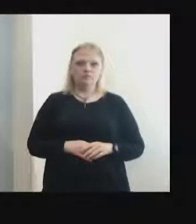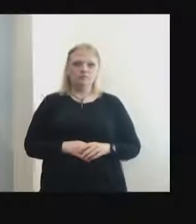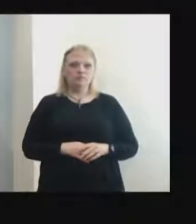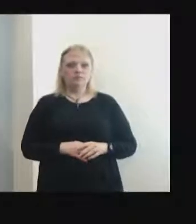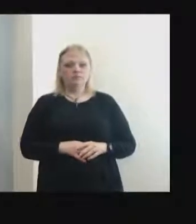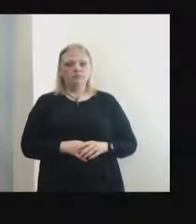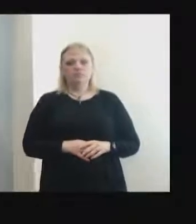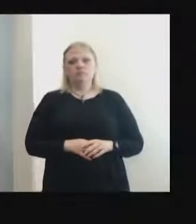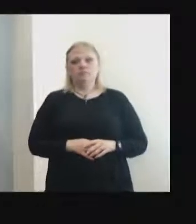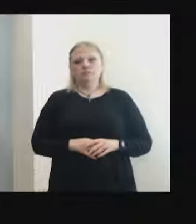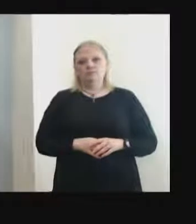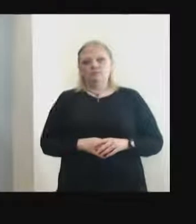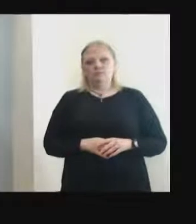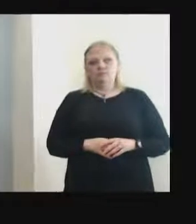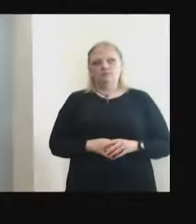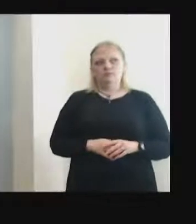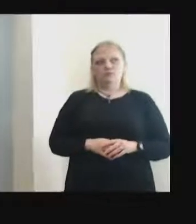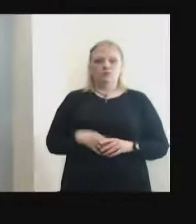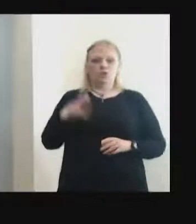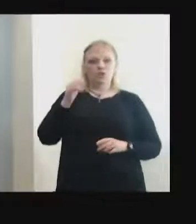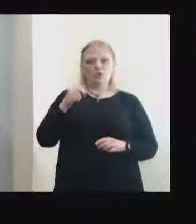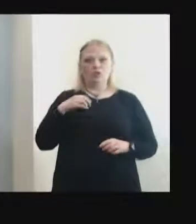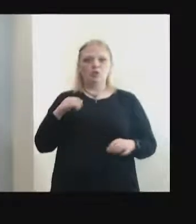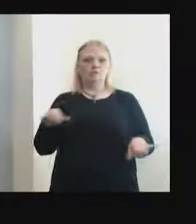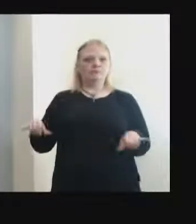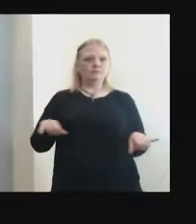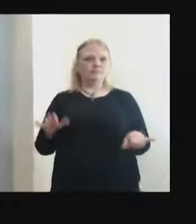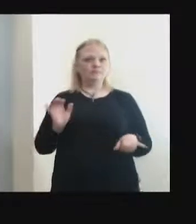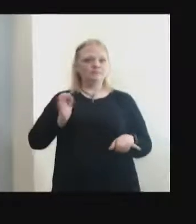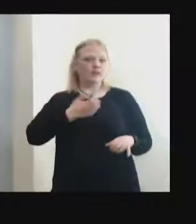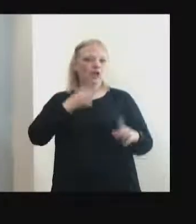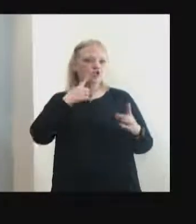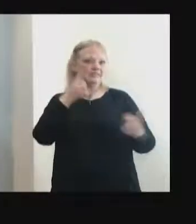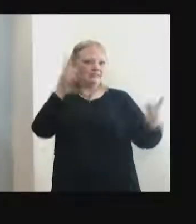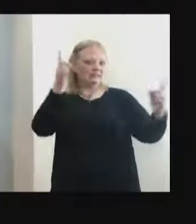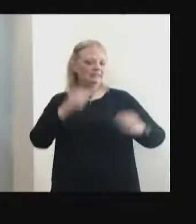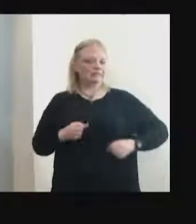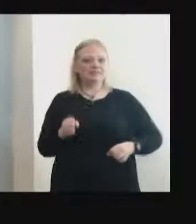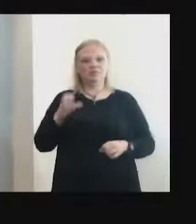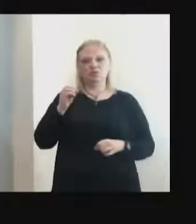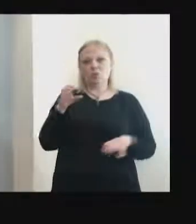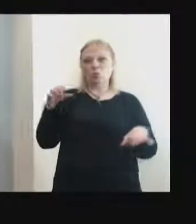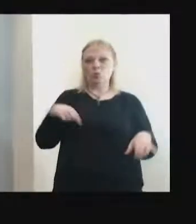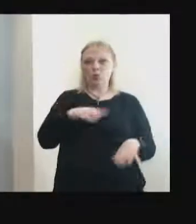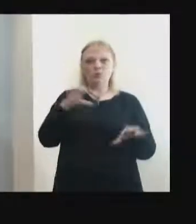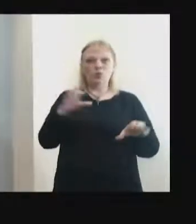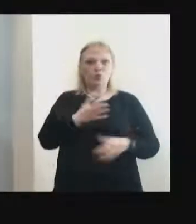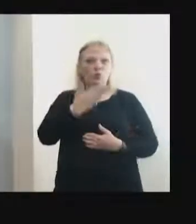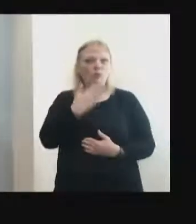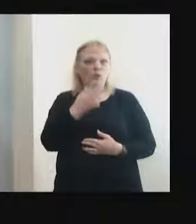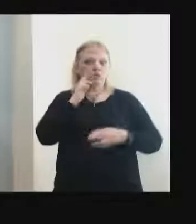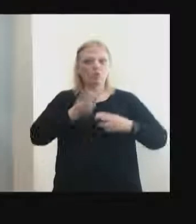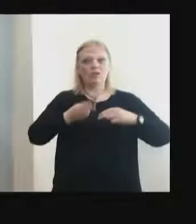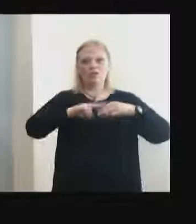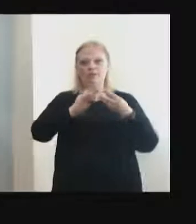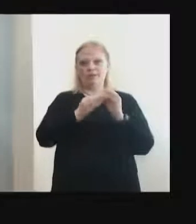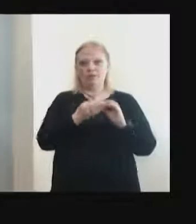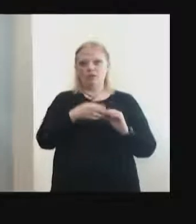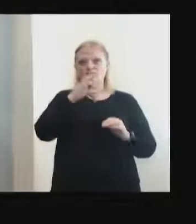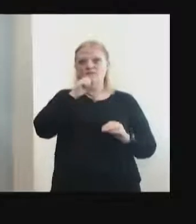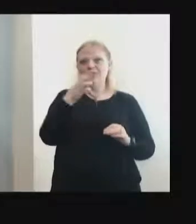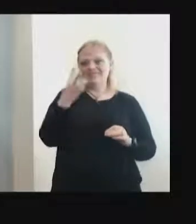So just want to tout our successes. So we've been doing well of increasing our numbers of 16